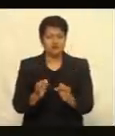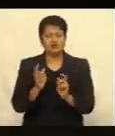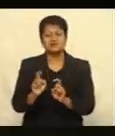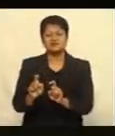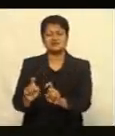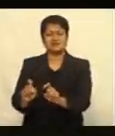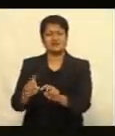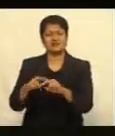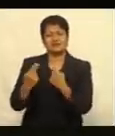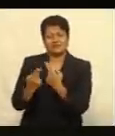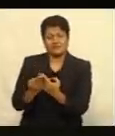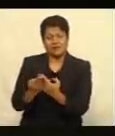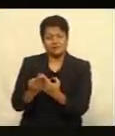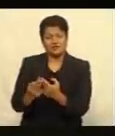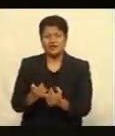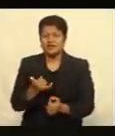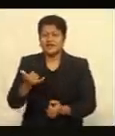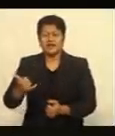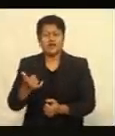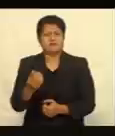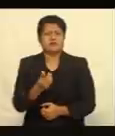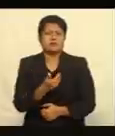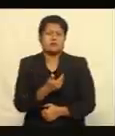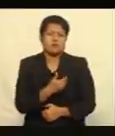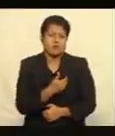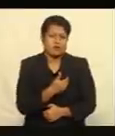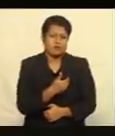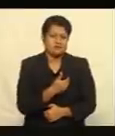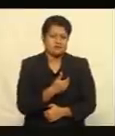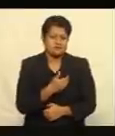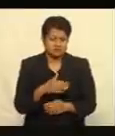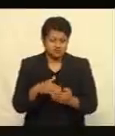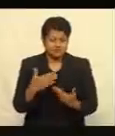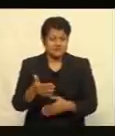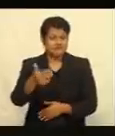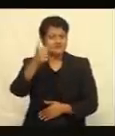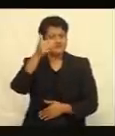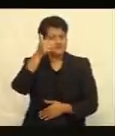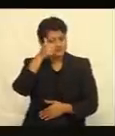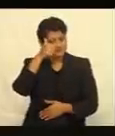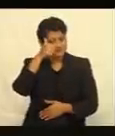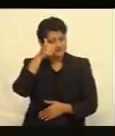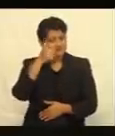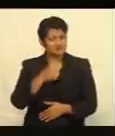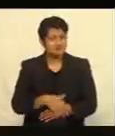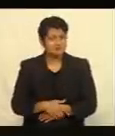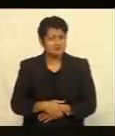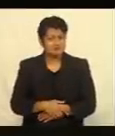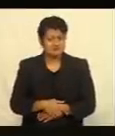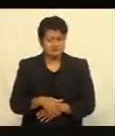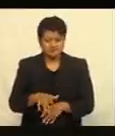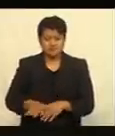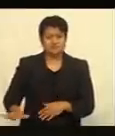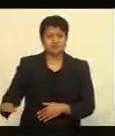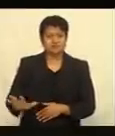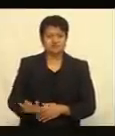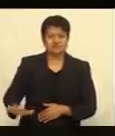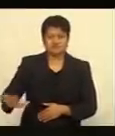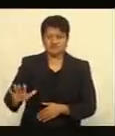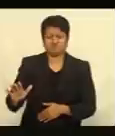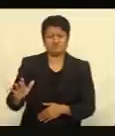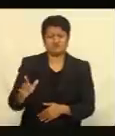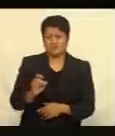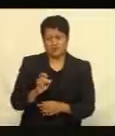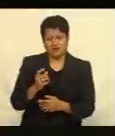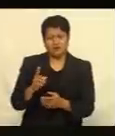night and left the next morning. So far, what we know is that the area has been cordoned off. It's in containment area, and health officials are working